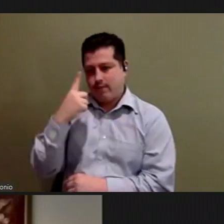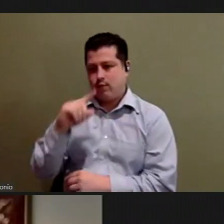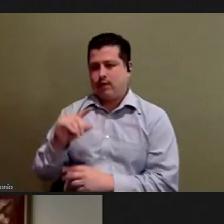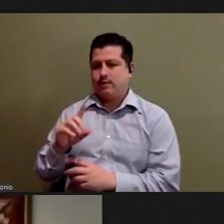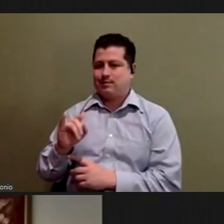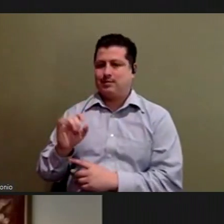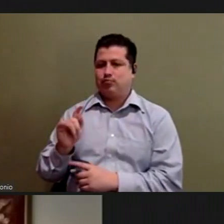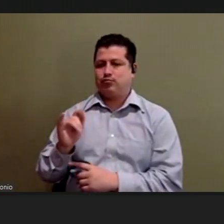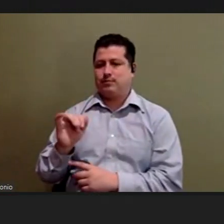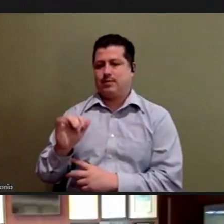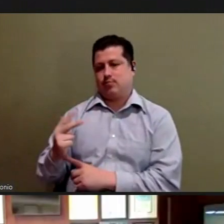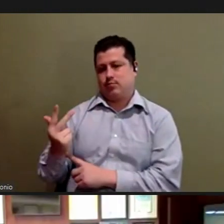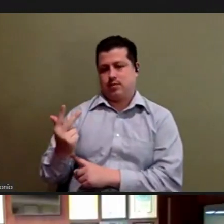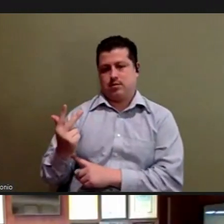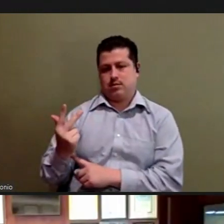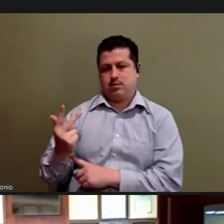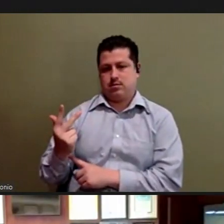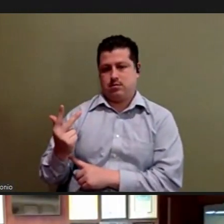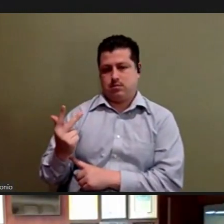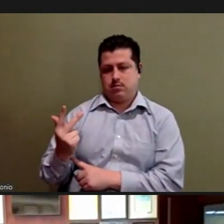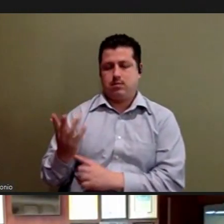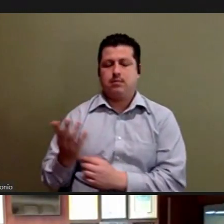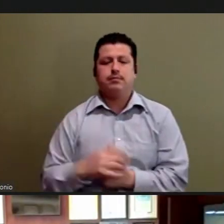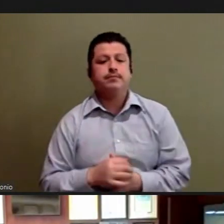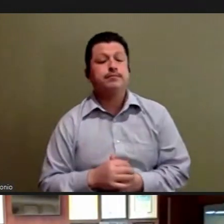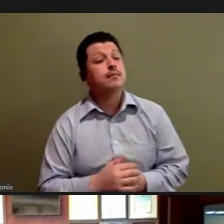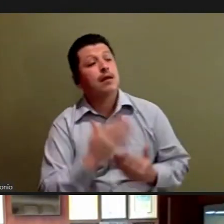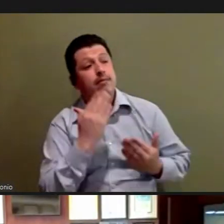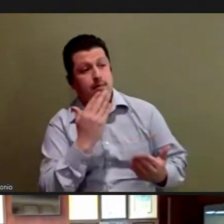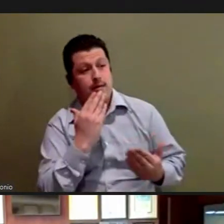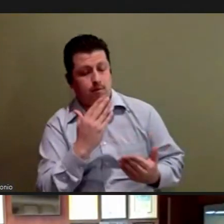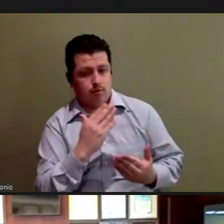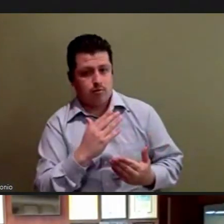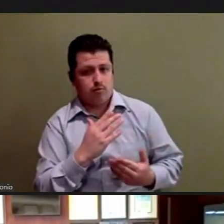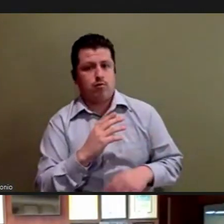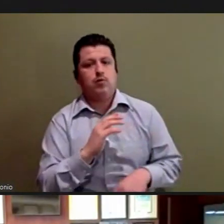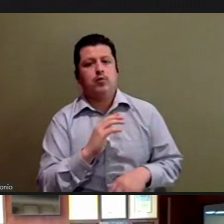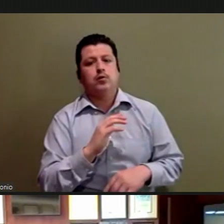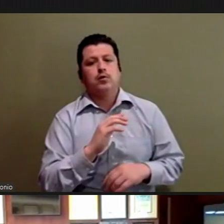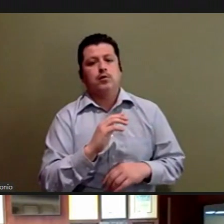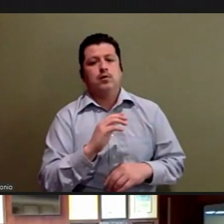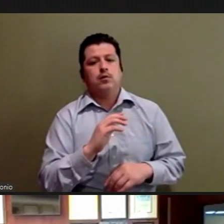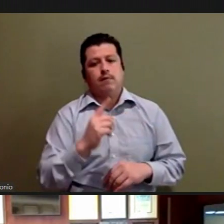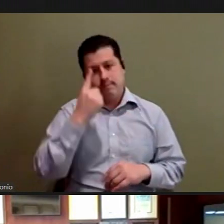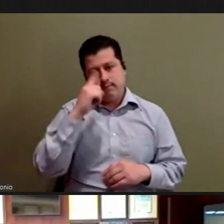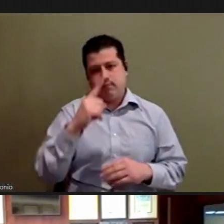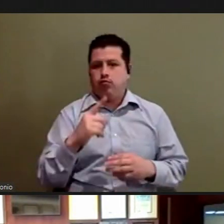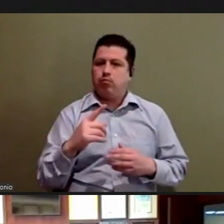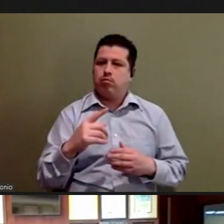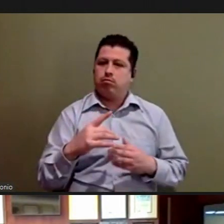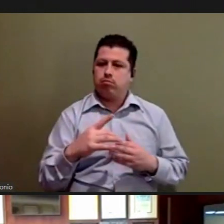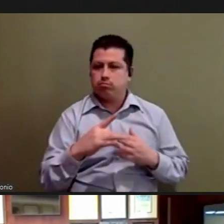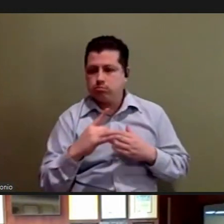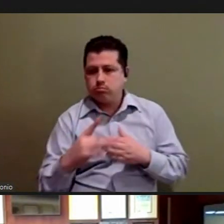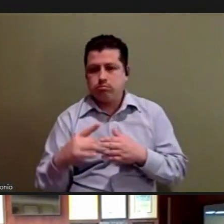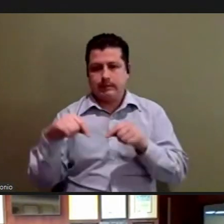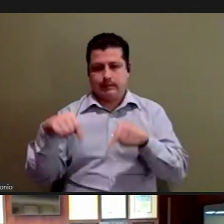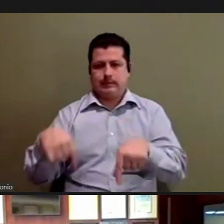remarks. Thank you, City Manager. To Madam Mayor, thank you for spearheading this along with our Councilman Jawan